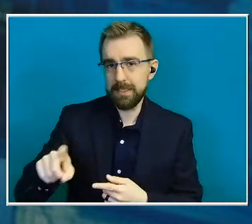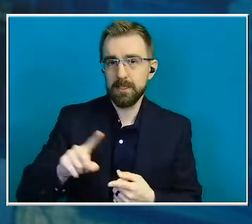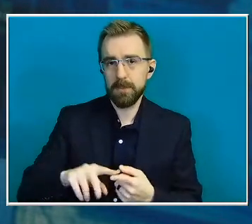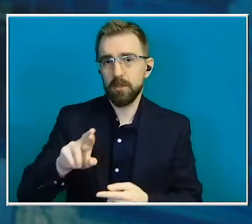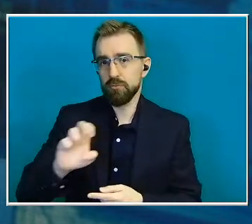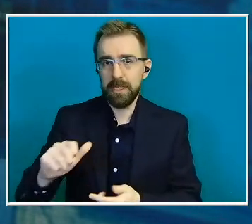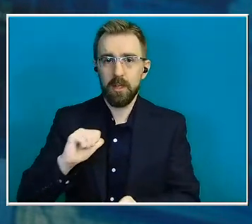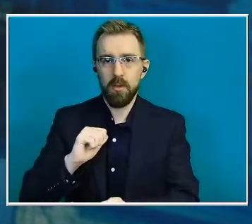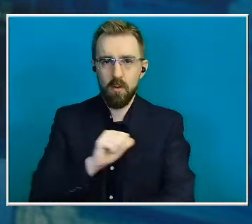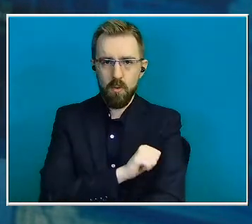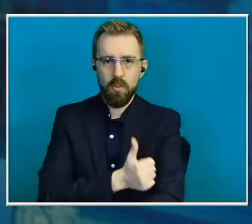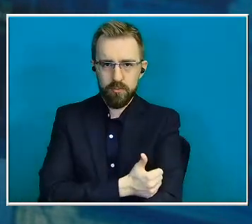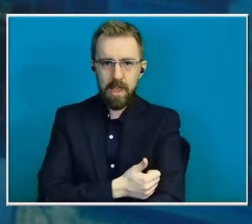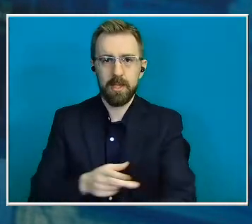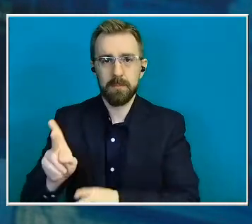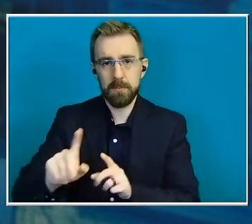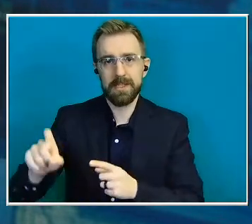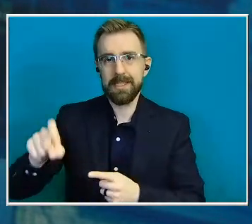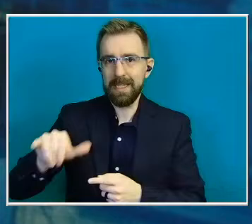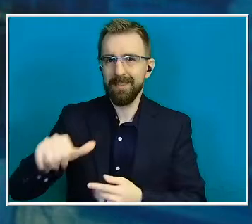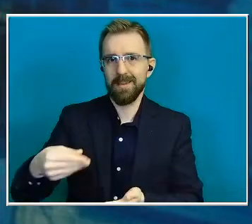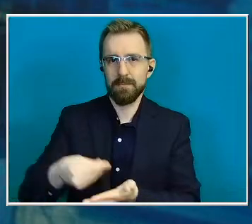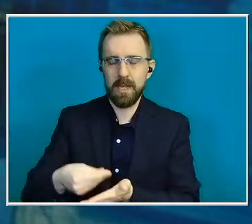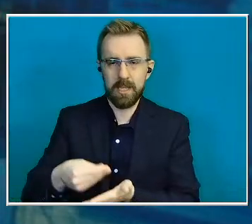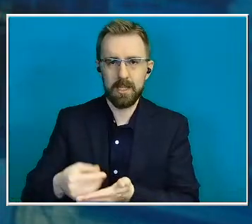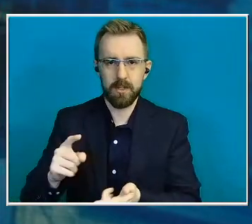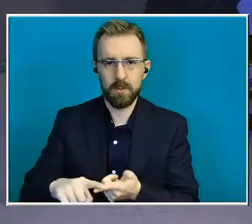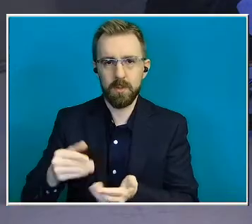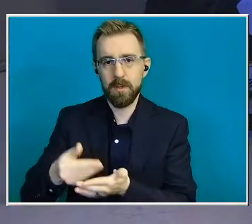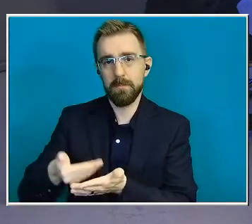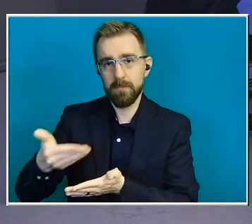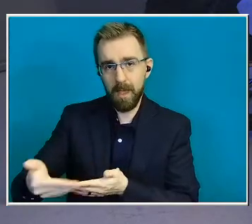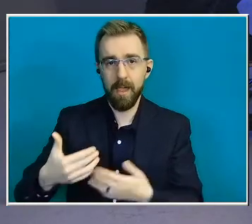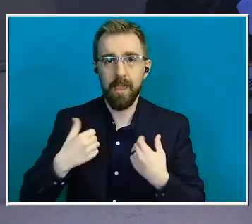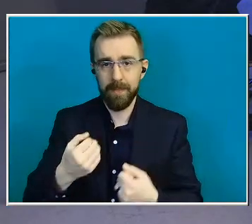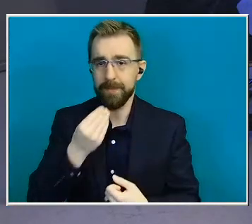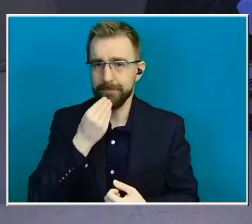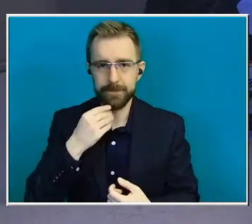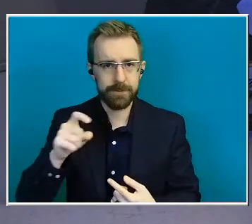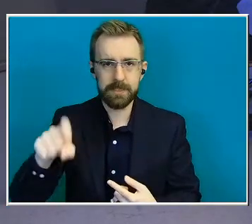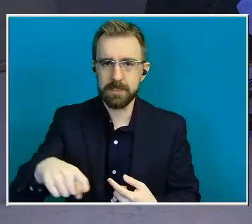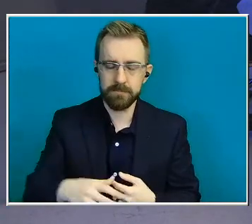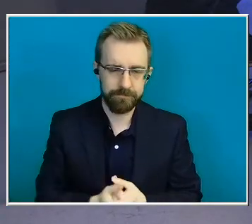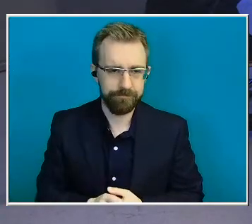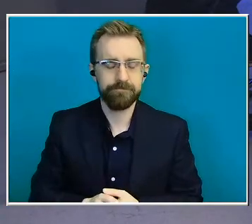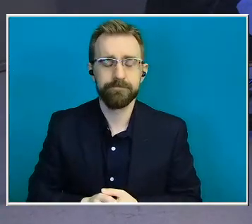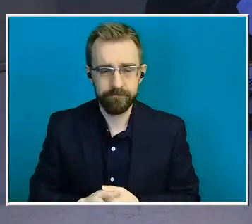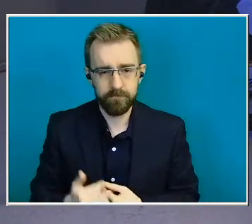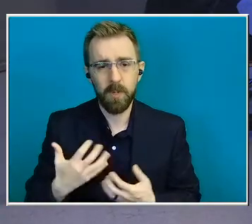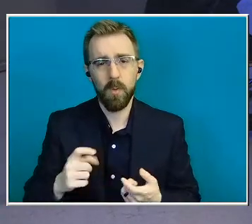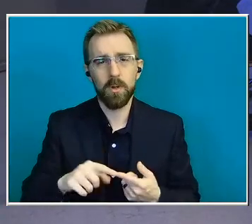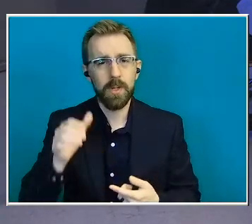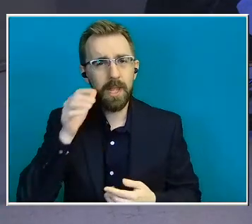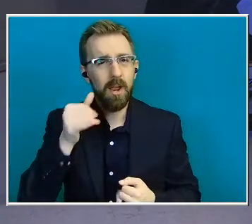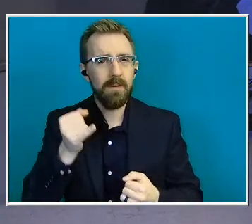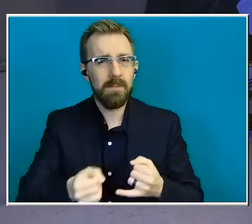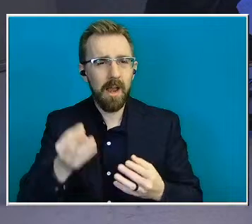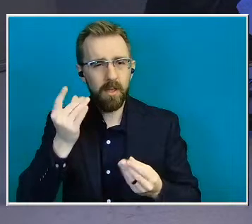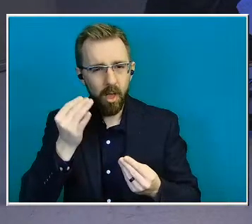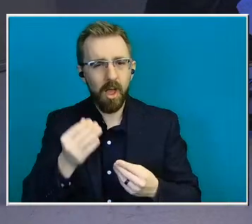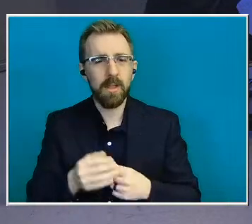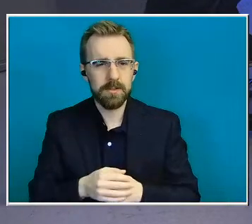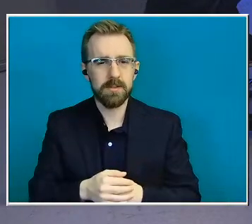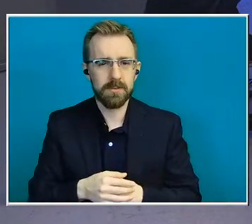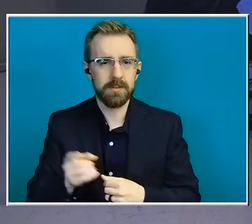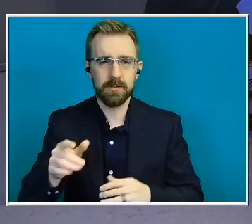People need that money to buy healthy foods. Yeah, all right. I want to hear final thoughts before we end a great program.